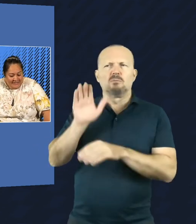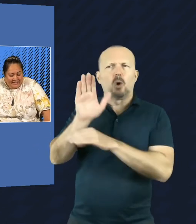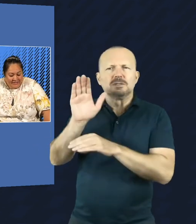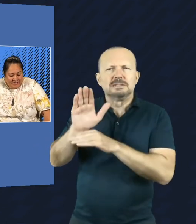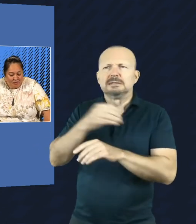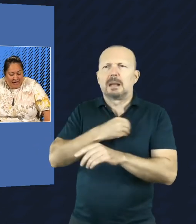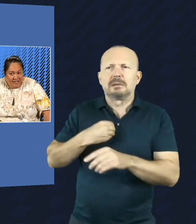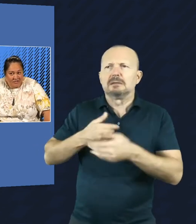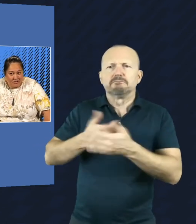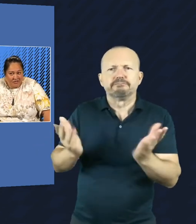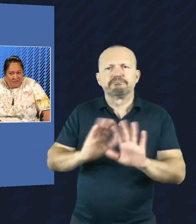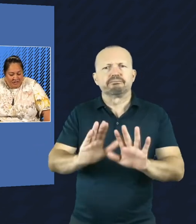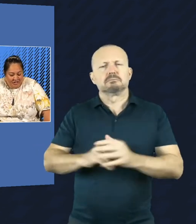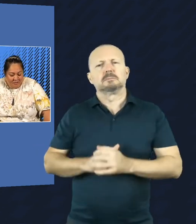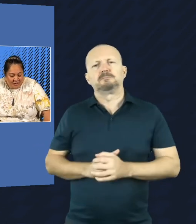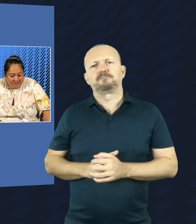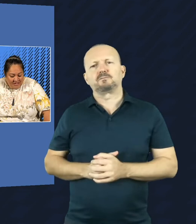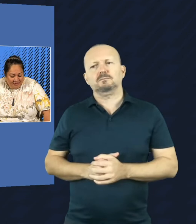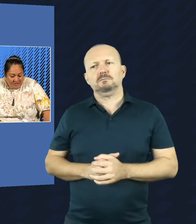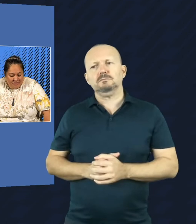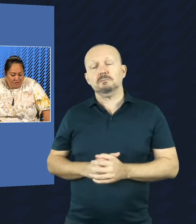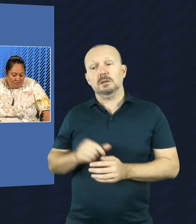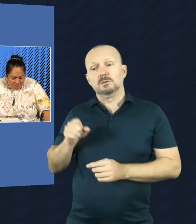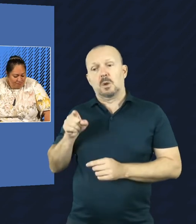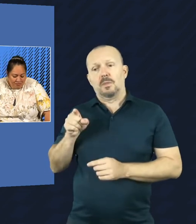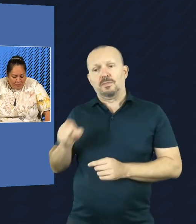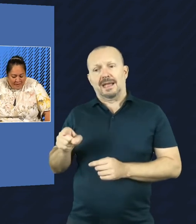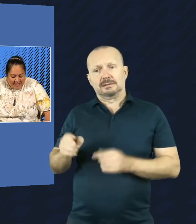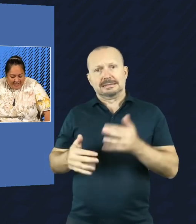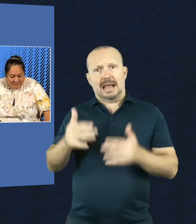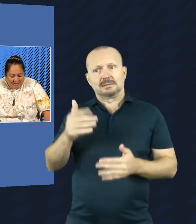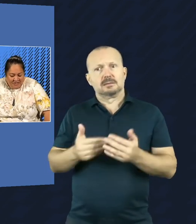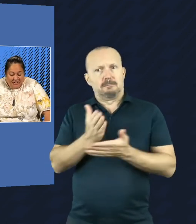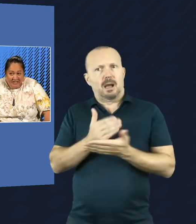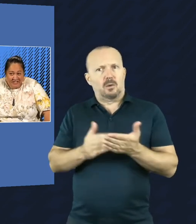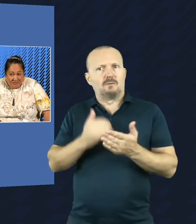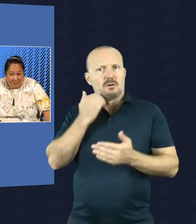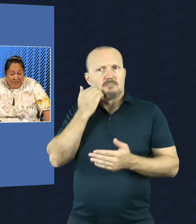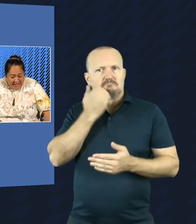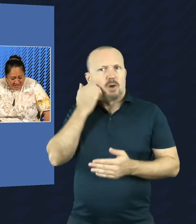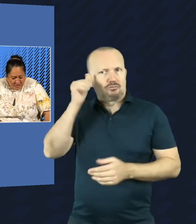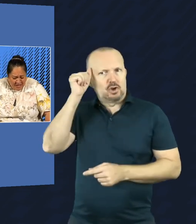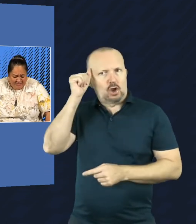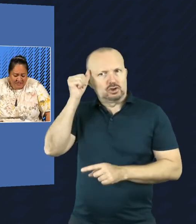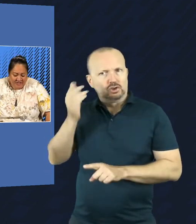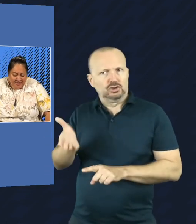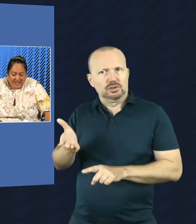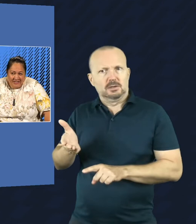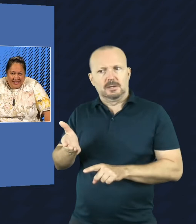data is part of mātauranga Māori, and that mātauranga is a